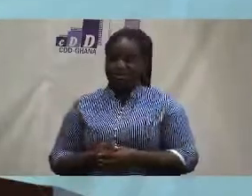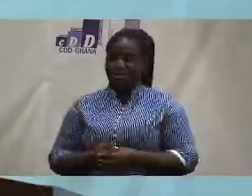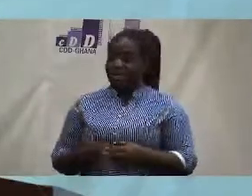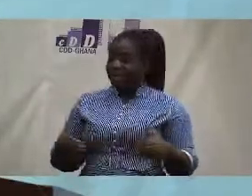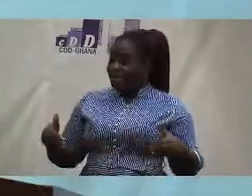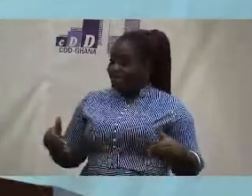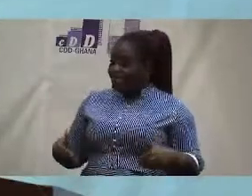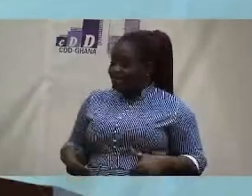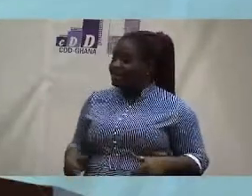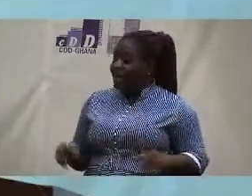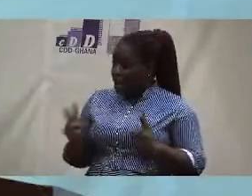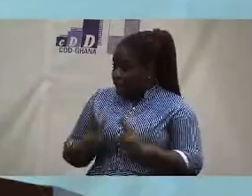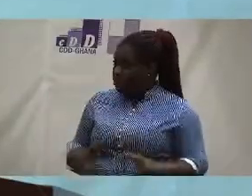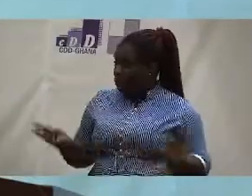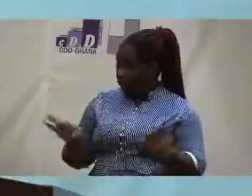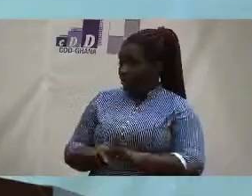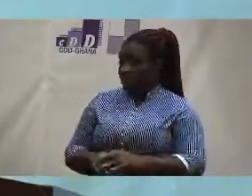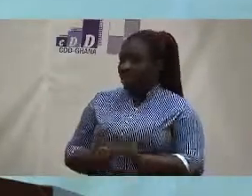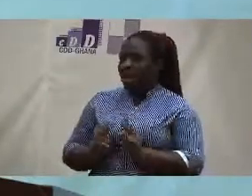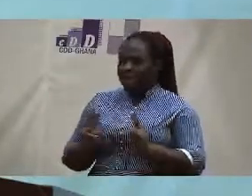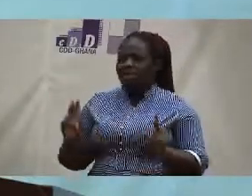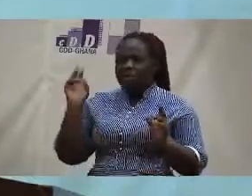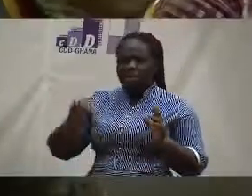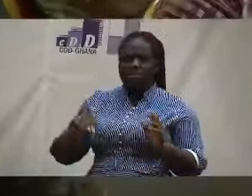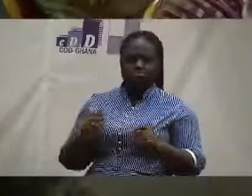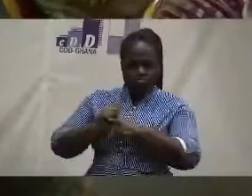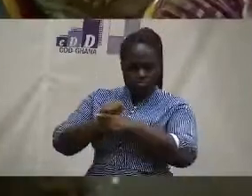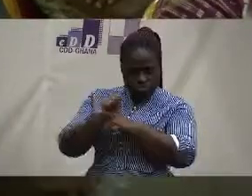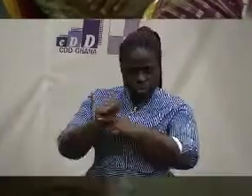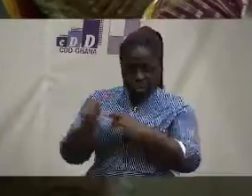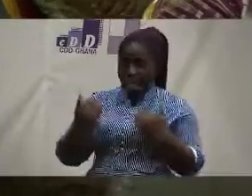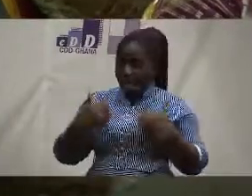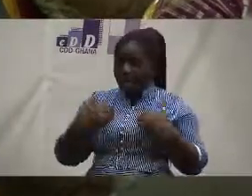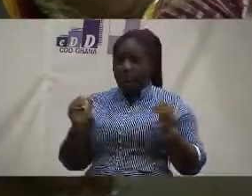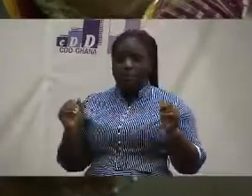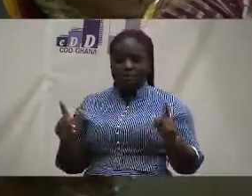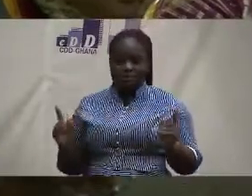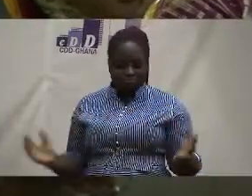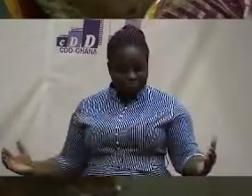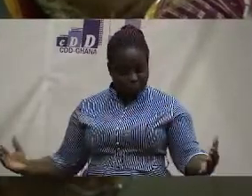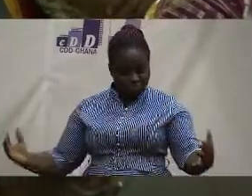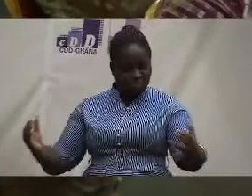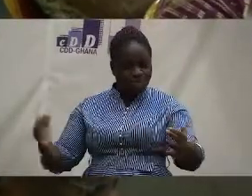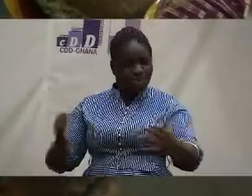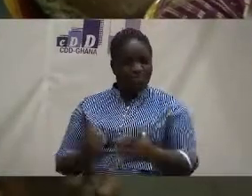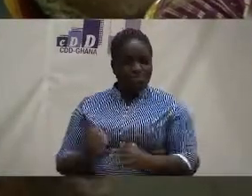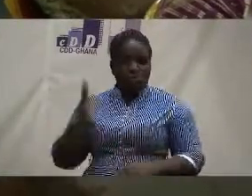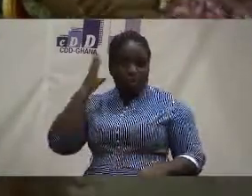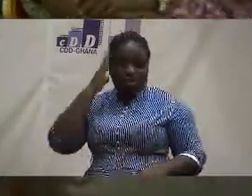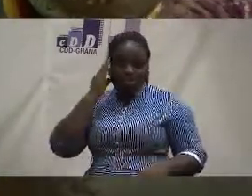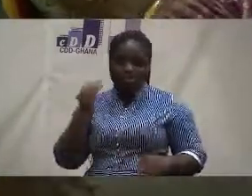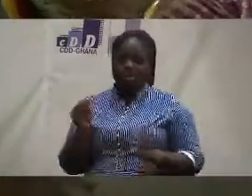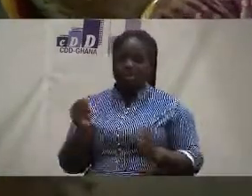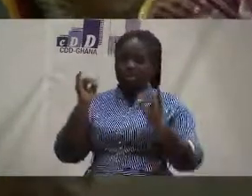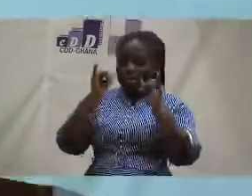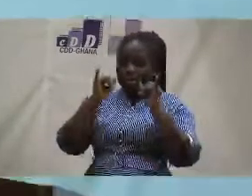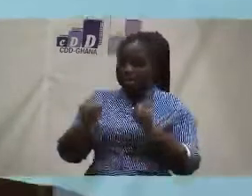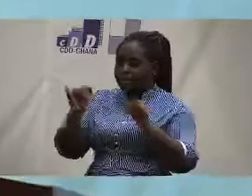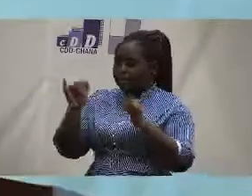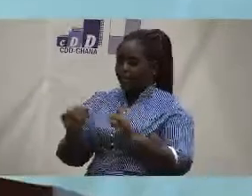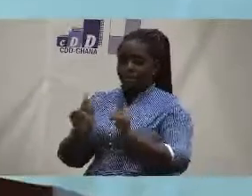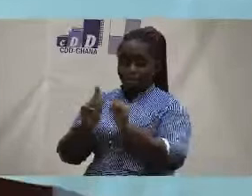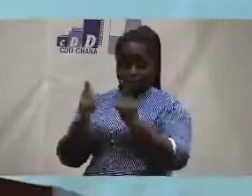youth are very important, but they have to be mentored and have opportunities to collaborate with experienced individual and